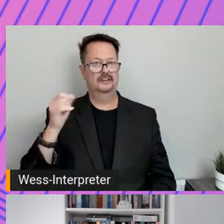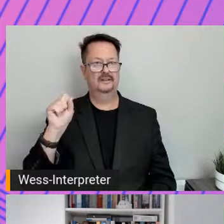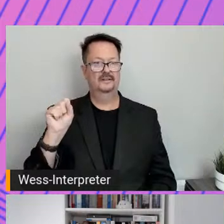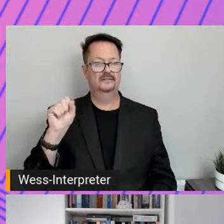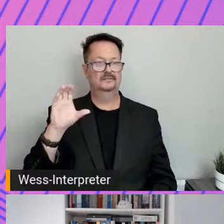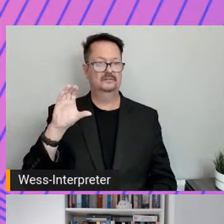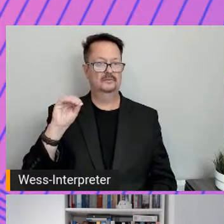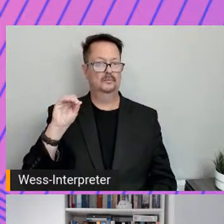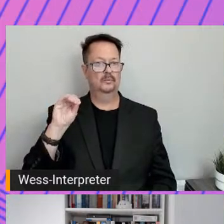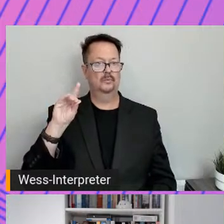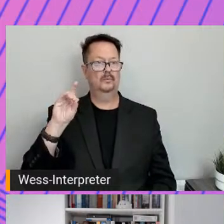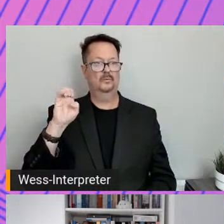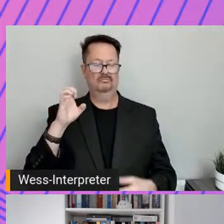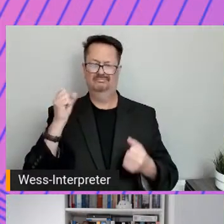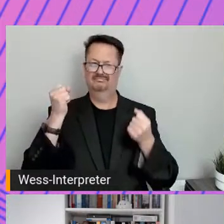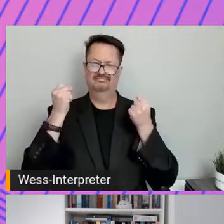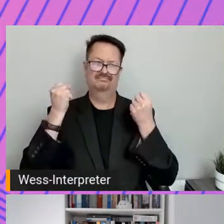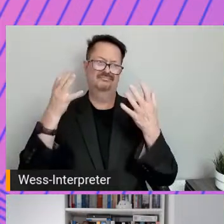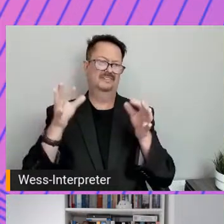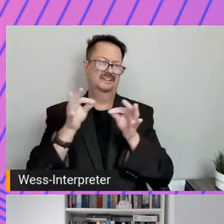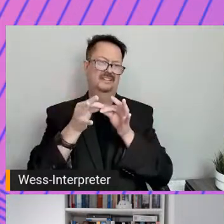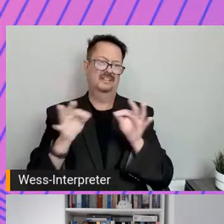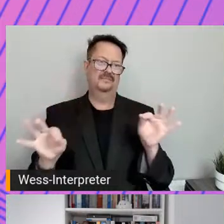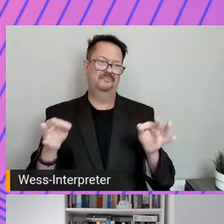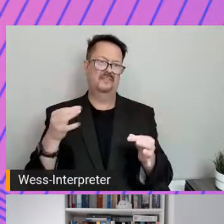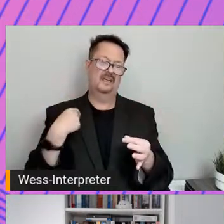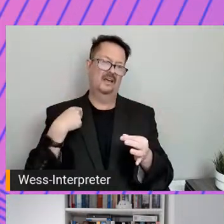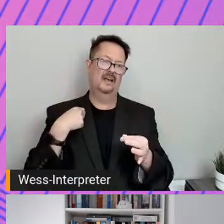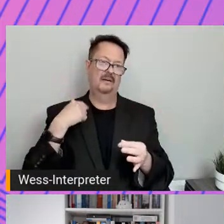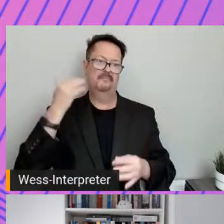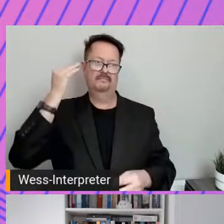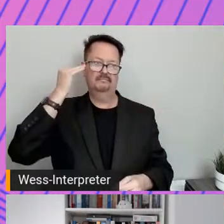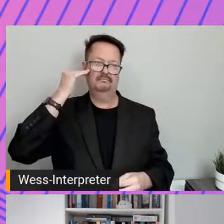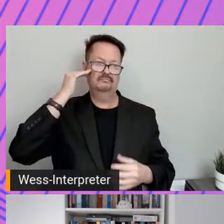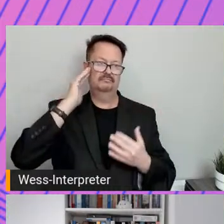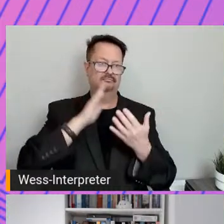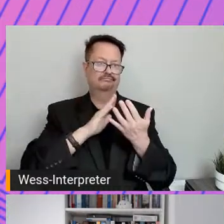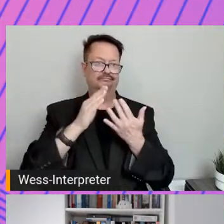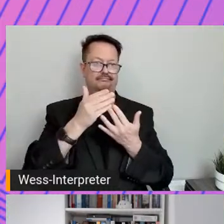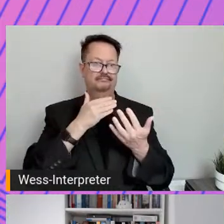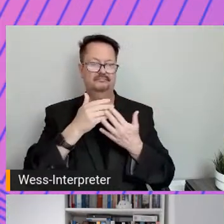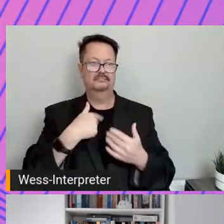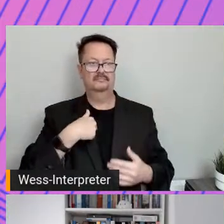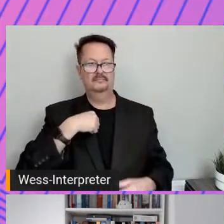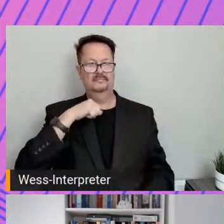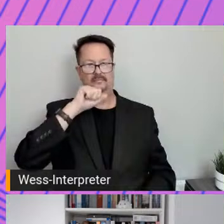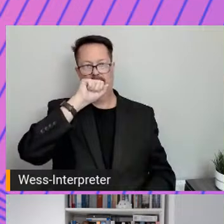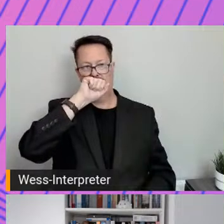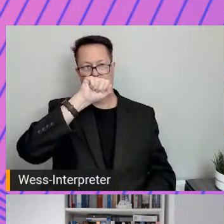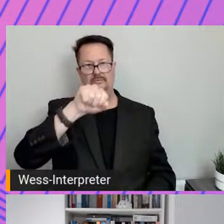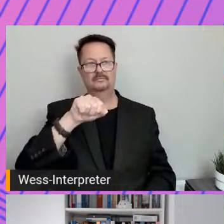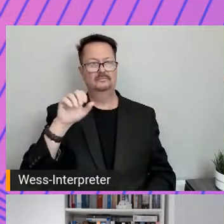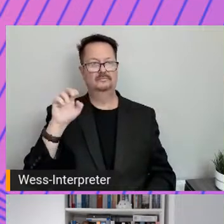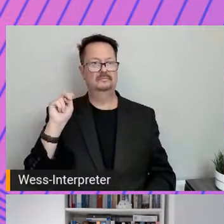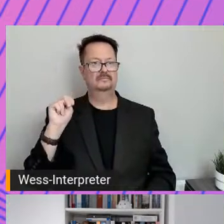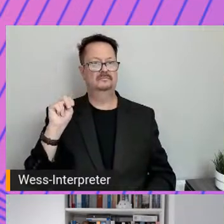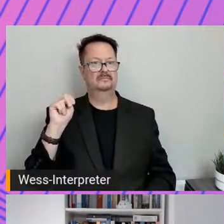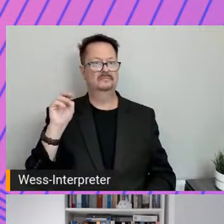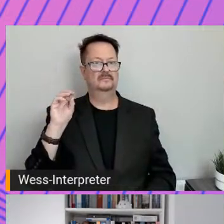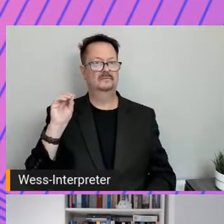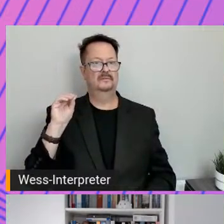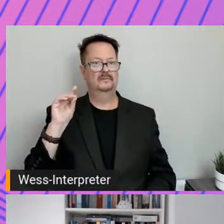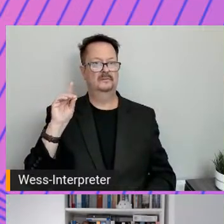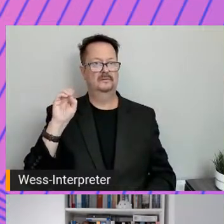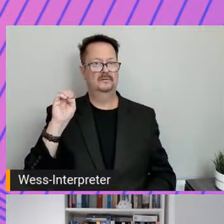into many programming languages. Node.js happens to be the one that I'm most familiar with and most passionate about. But here we have Node.js that's called